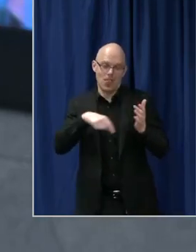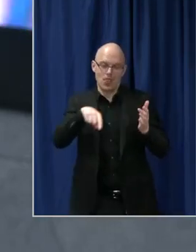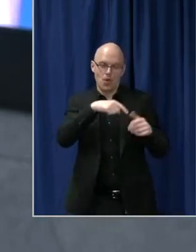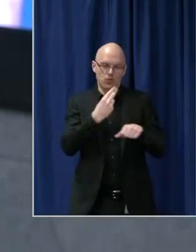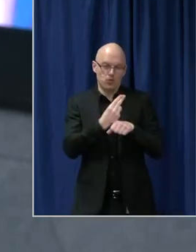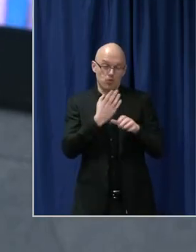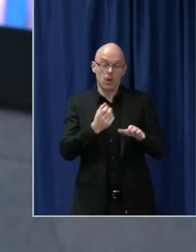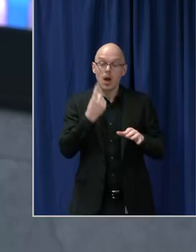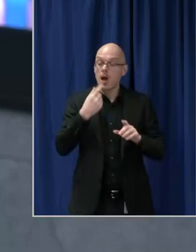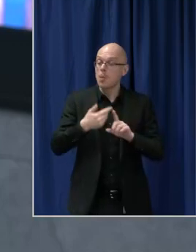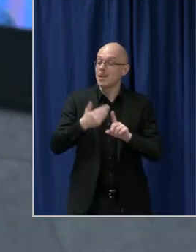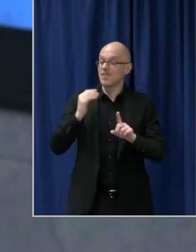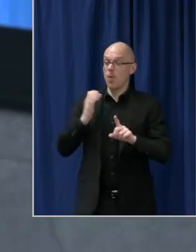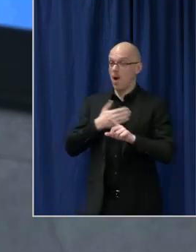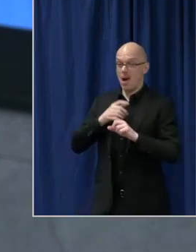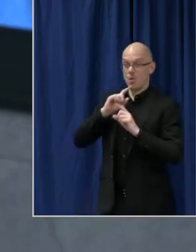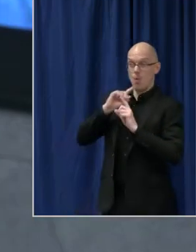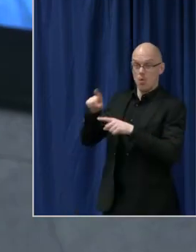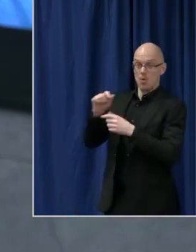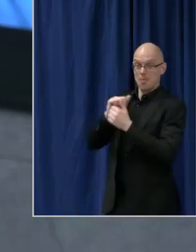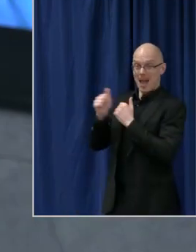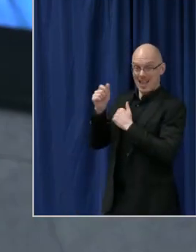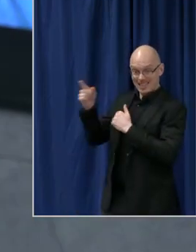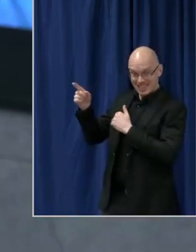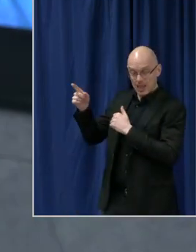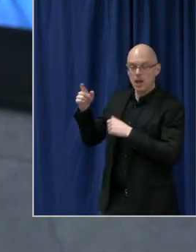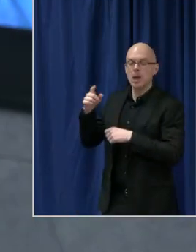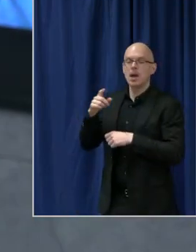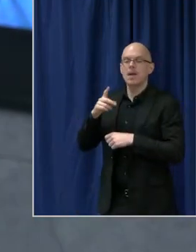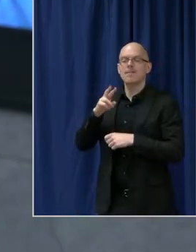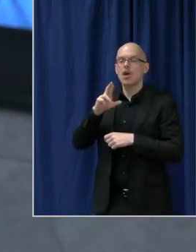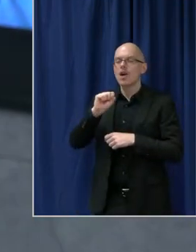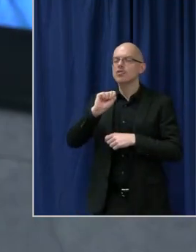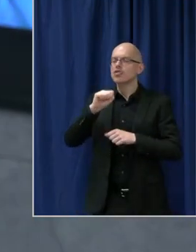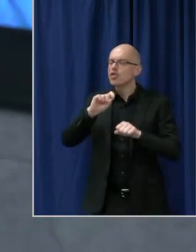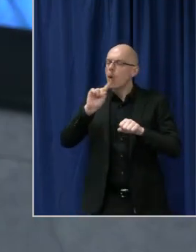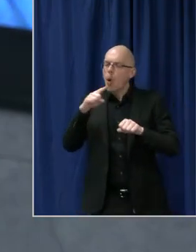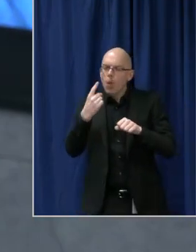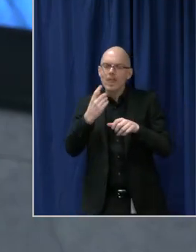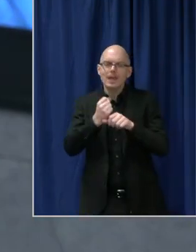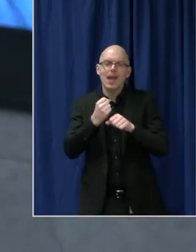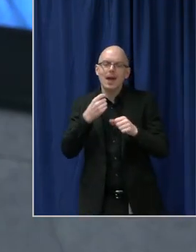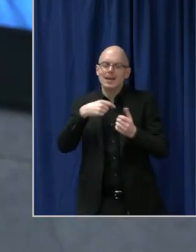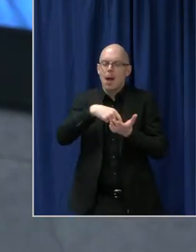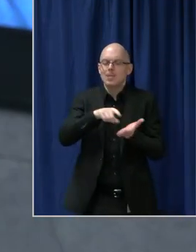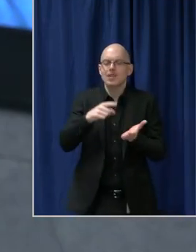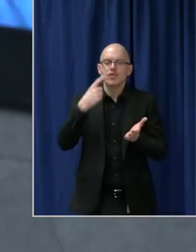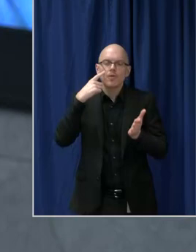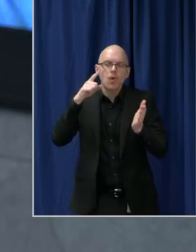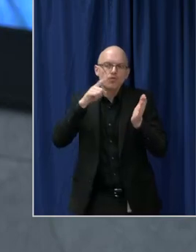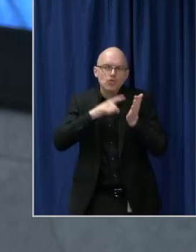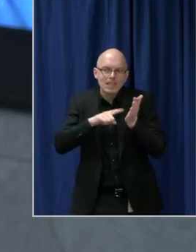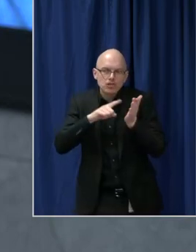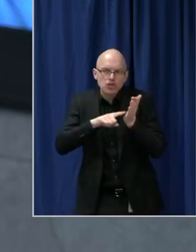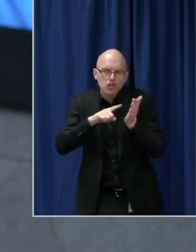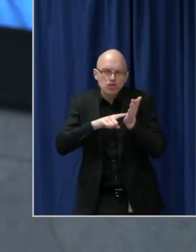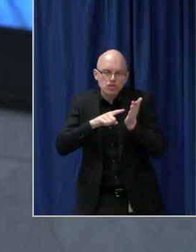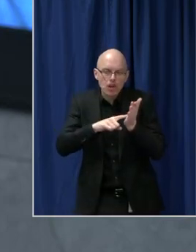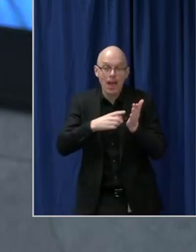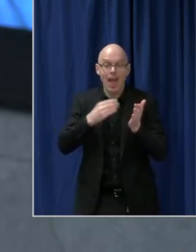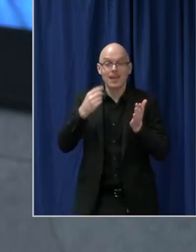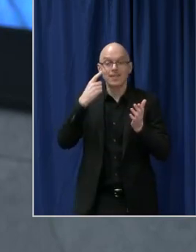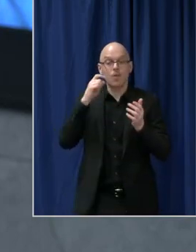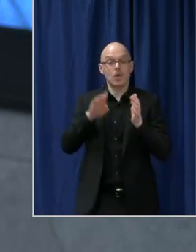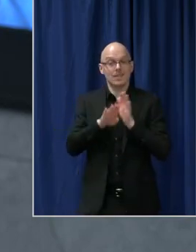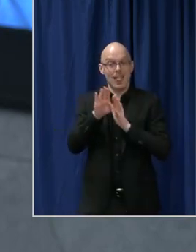could only receive compensation from the TRS Fund for research and development conducted to ensure that their service met